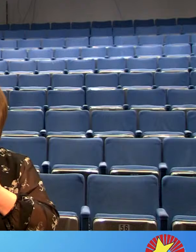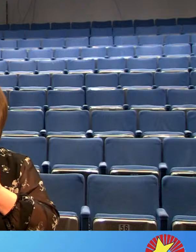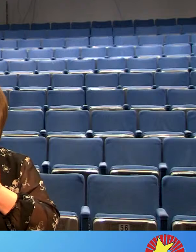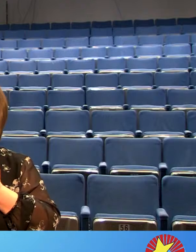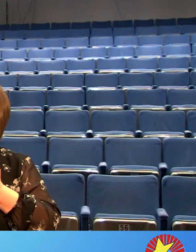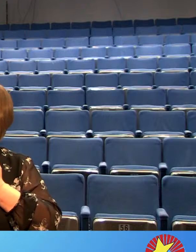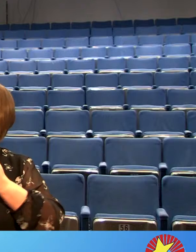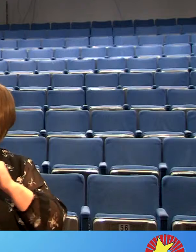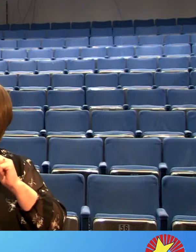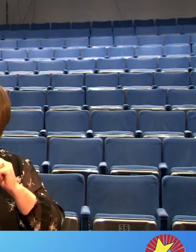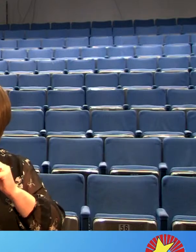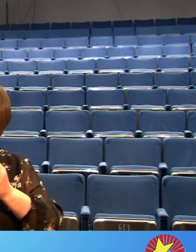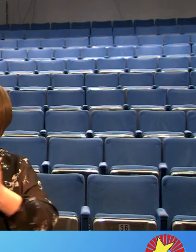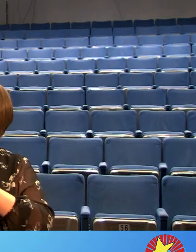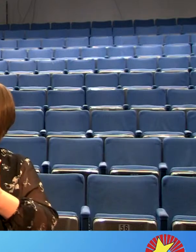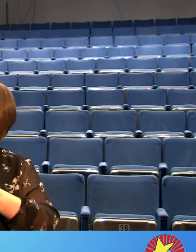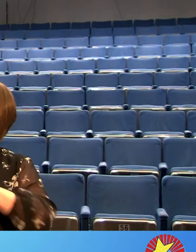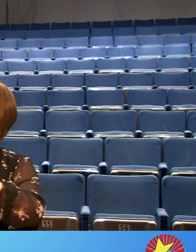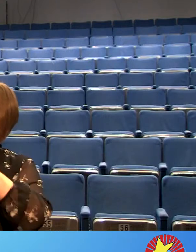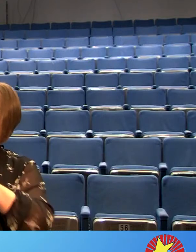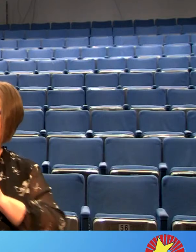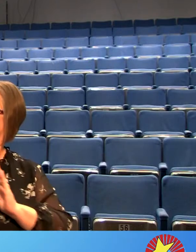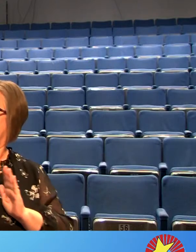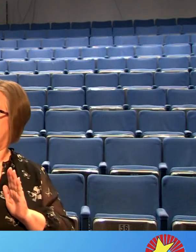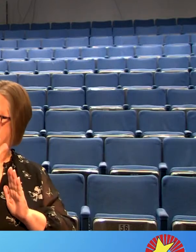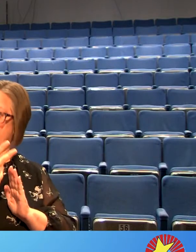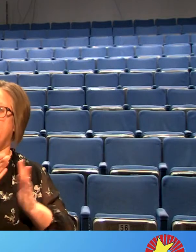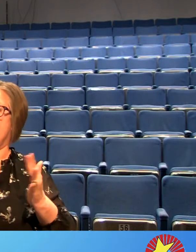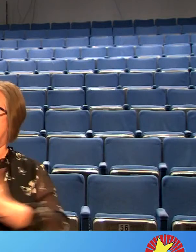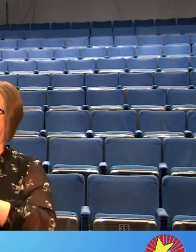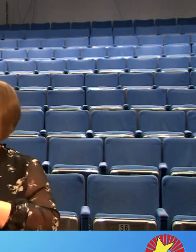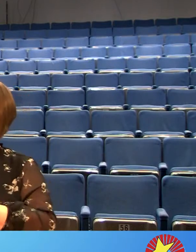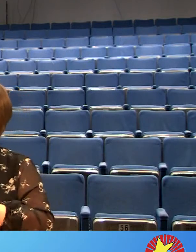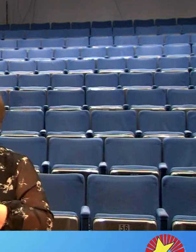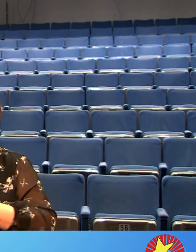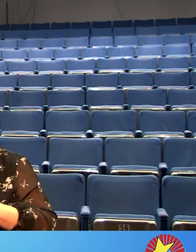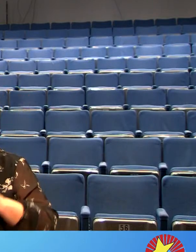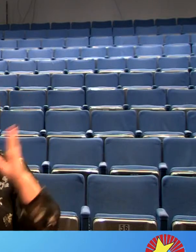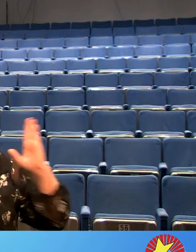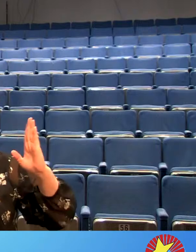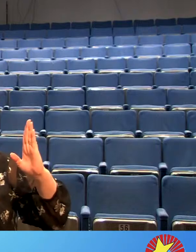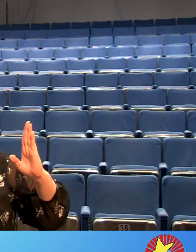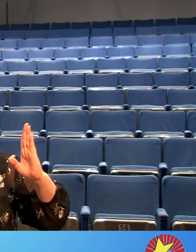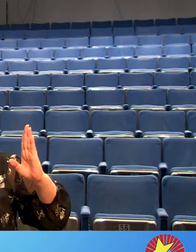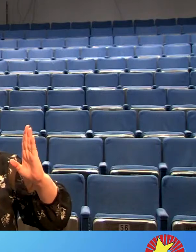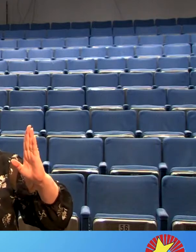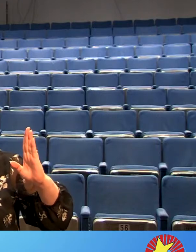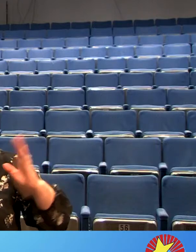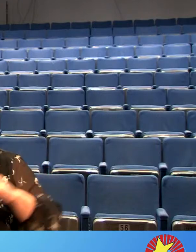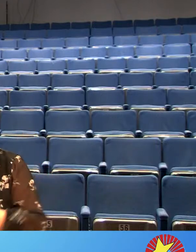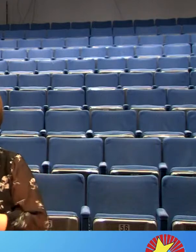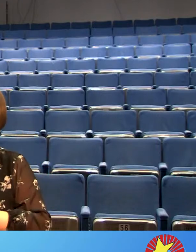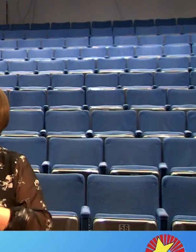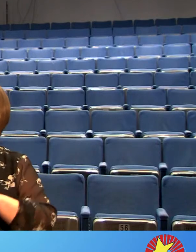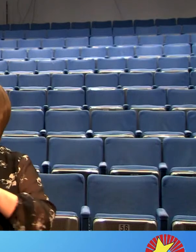tutoring program to target specific students in grades 3 through high school.